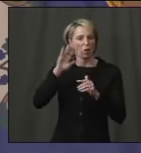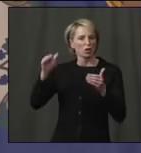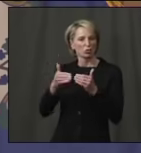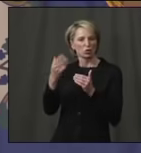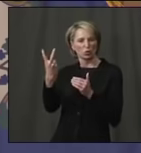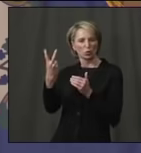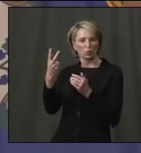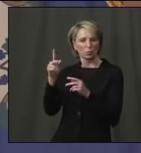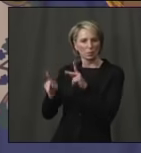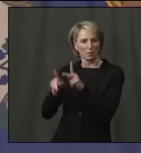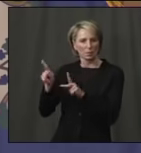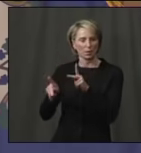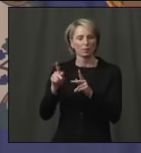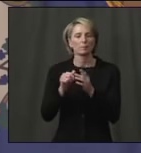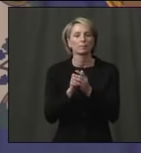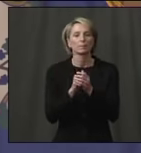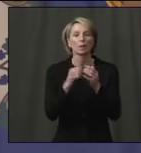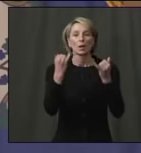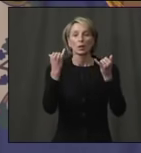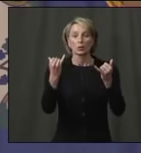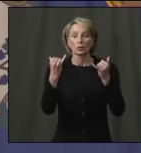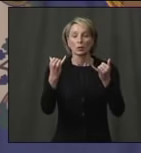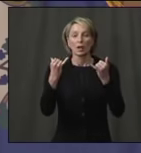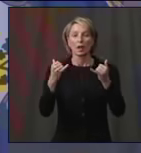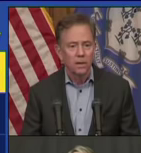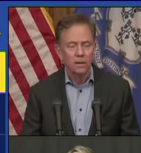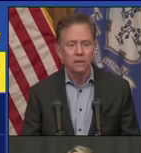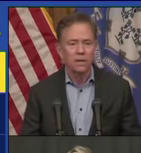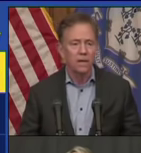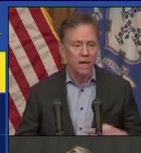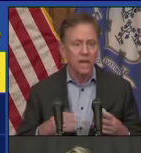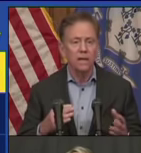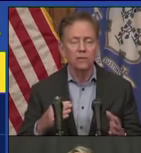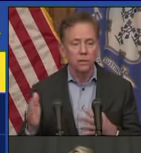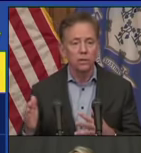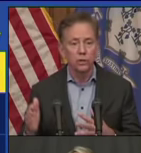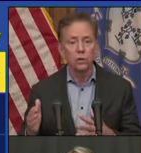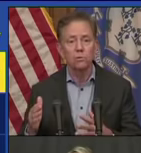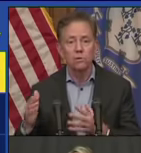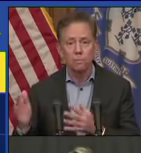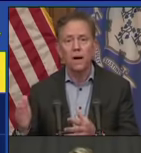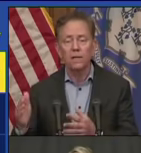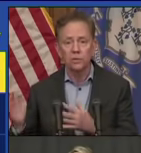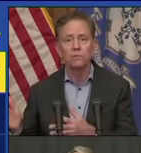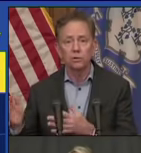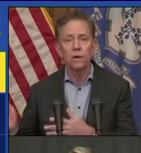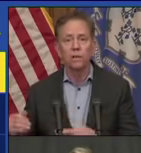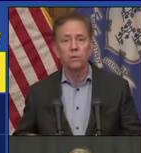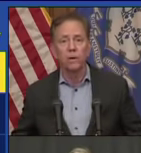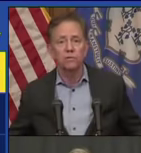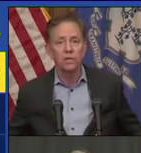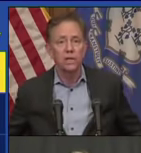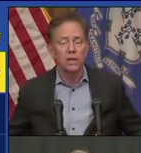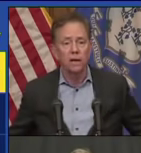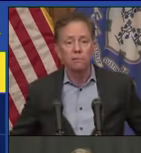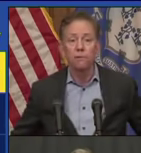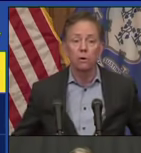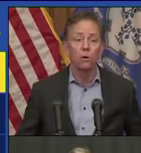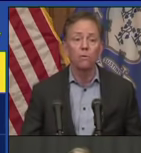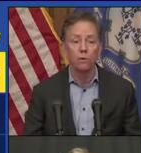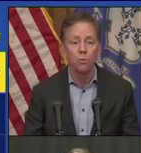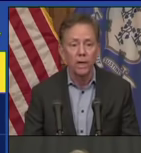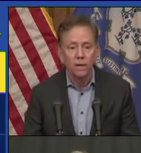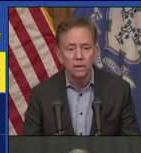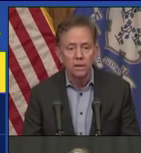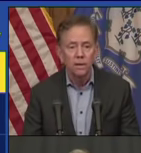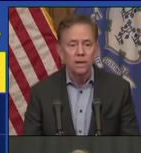to go with the first page of this today, the daily summary. Again, it shows a positive trend that we have seen now for